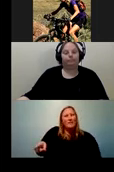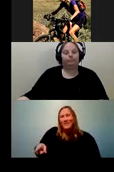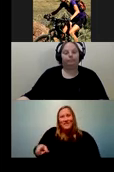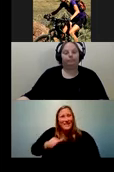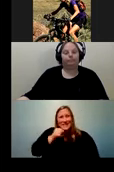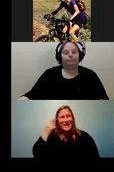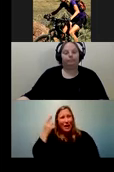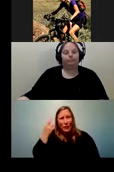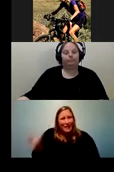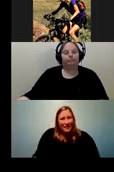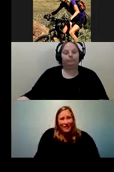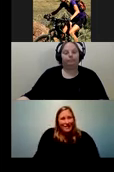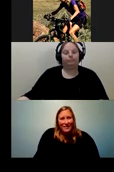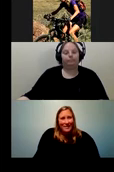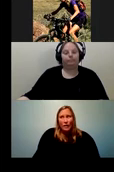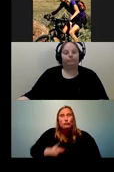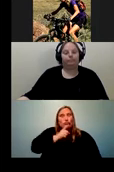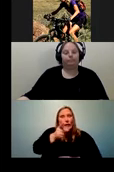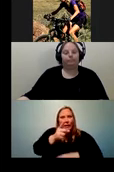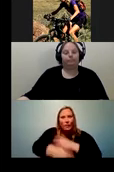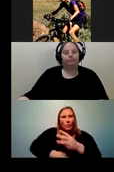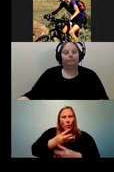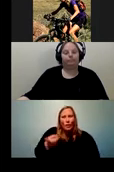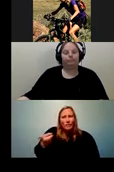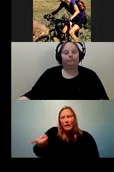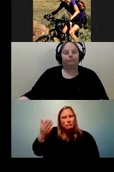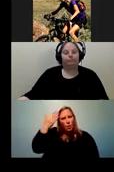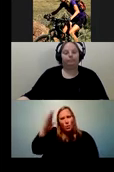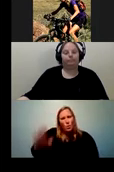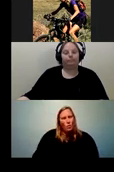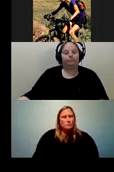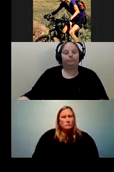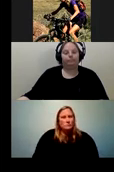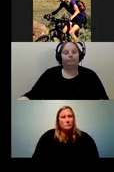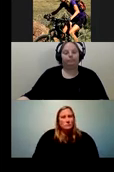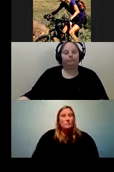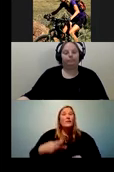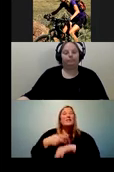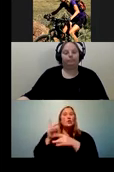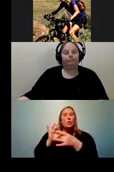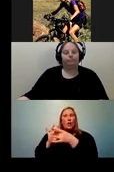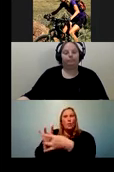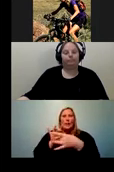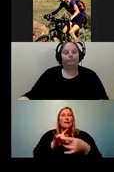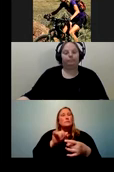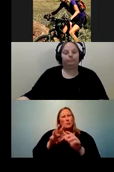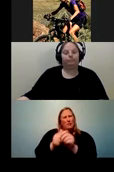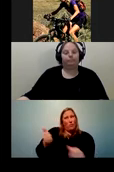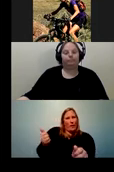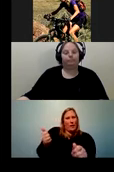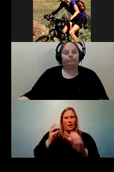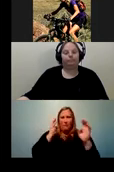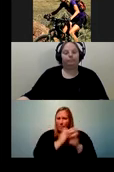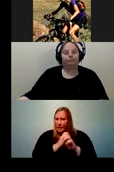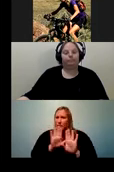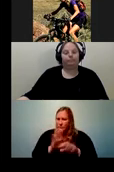part. It's our responsibility to explain it. Dual relationships should be avoided because they're complicated, they're confusing, especially for the